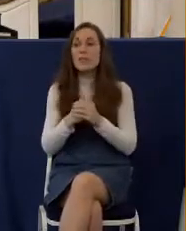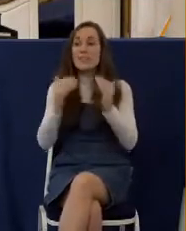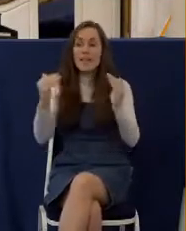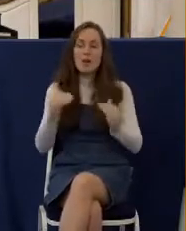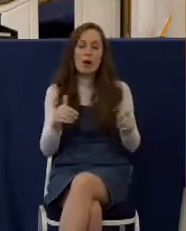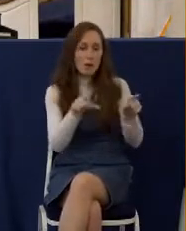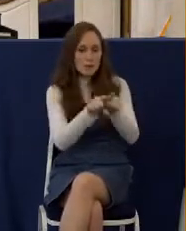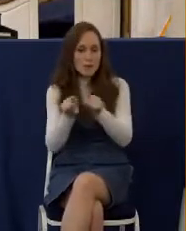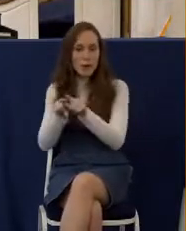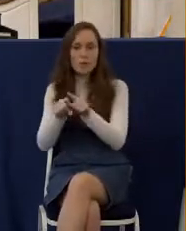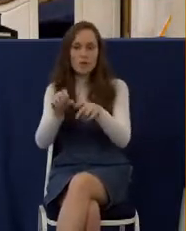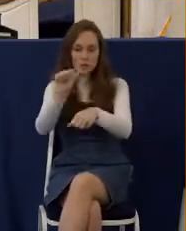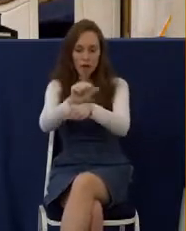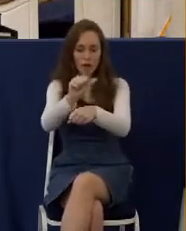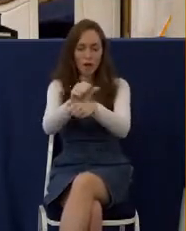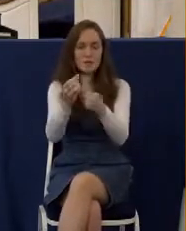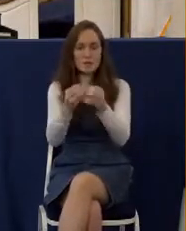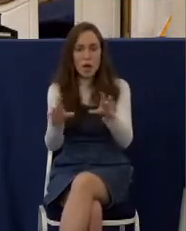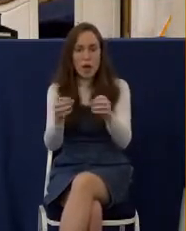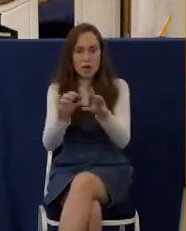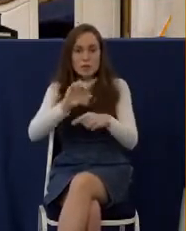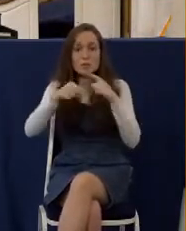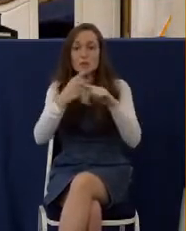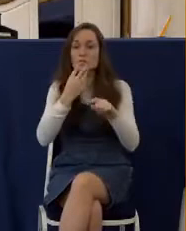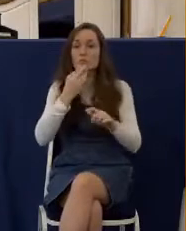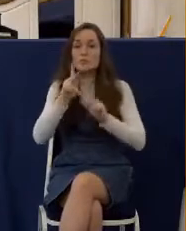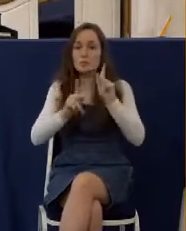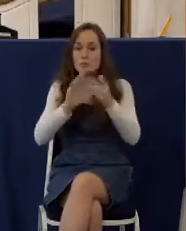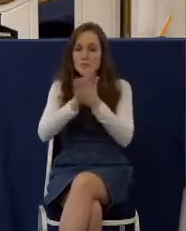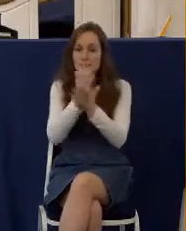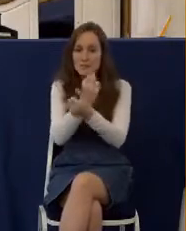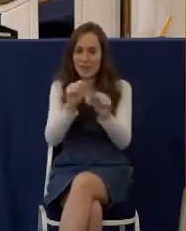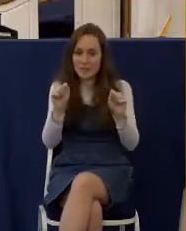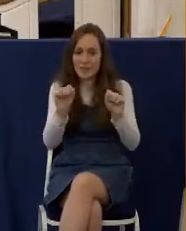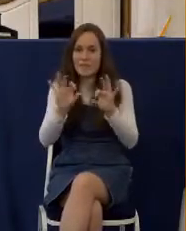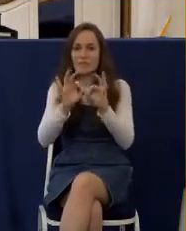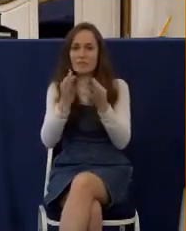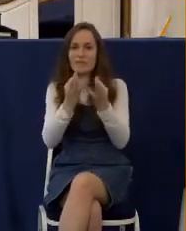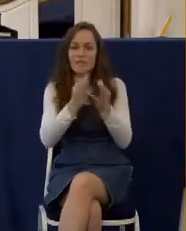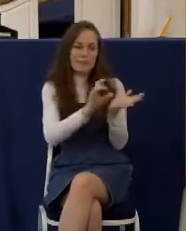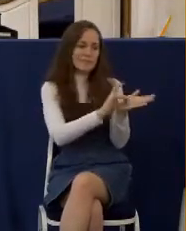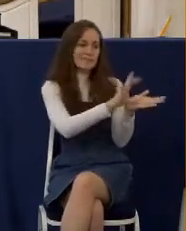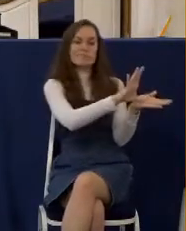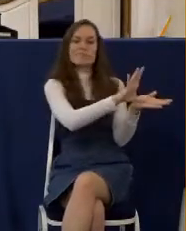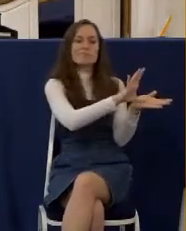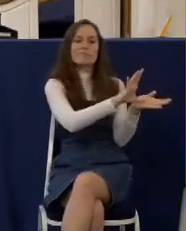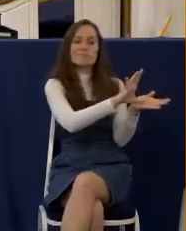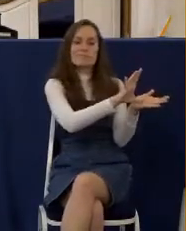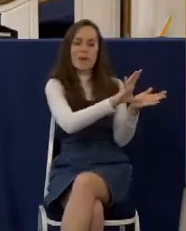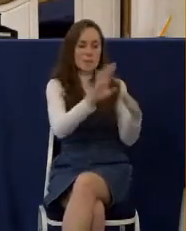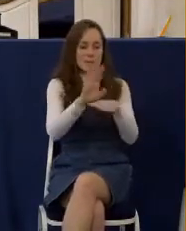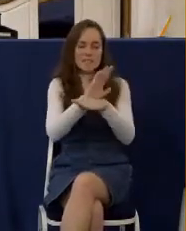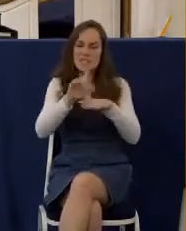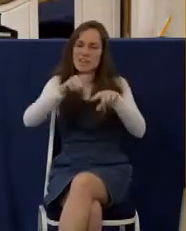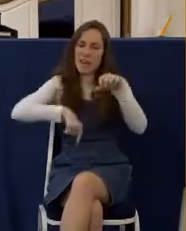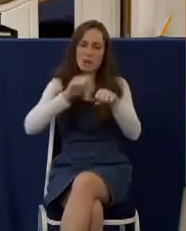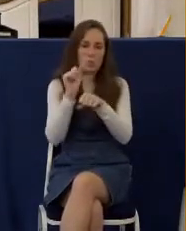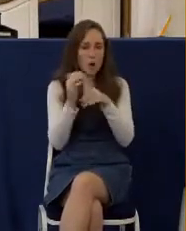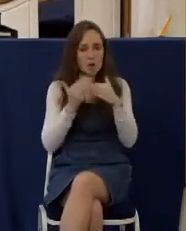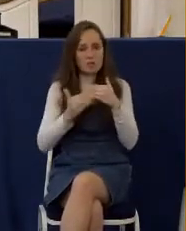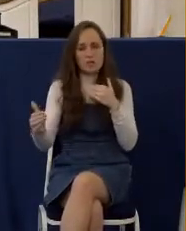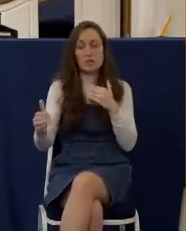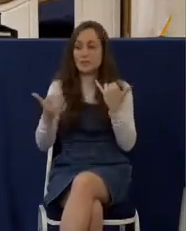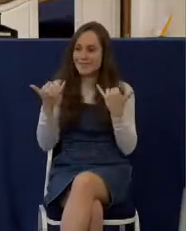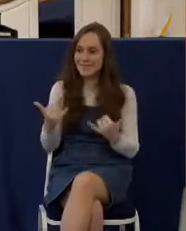Jewish people, and they were disowned from their family members, and they were put out of their businesses. And so suddenly you have a large group of people